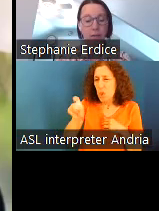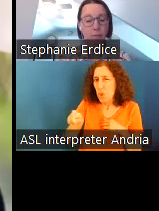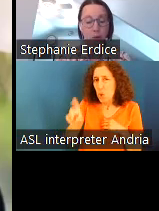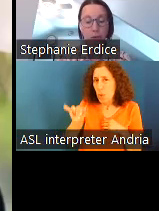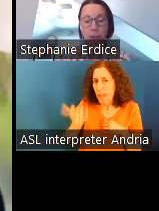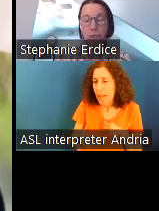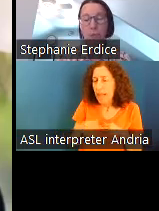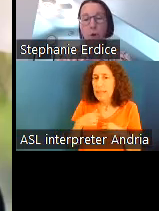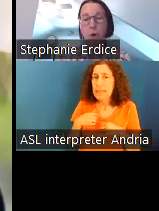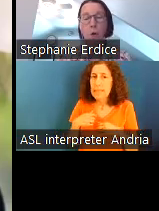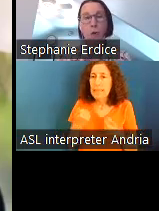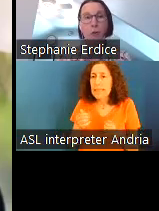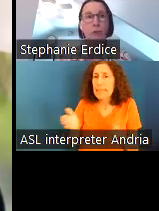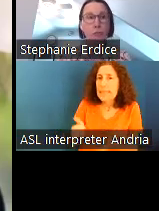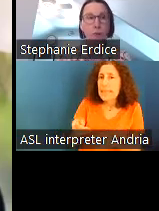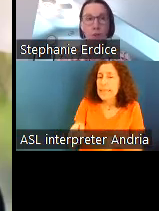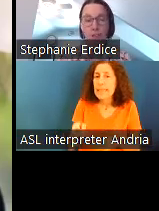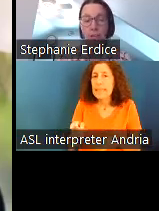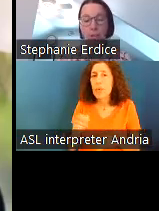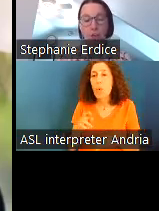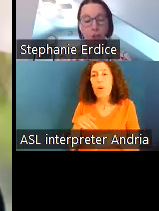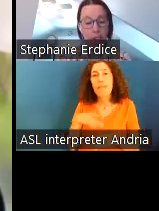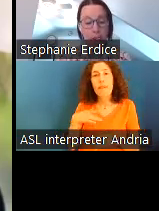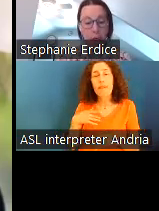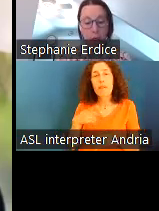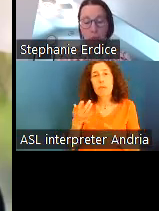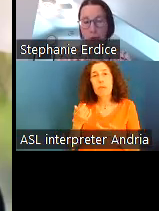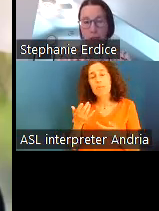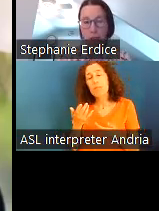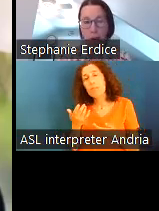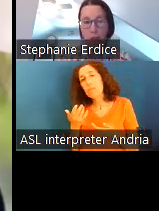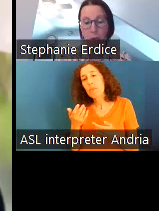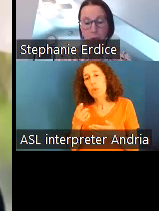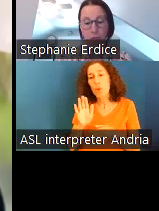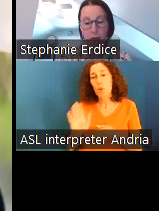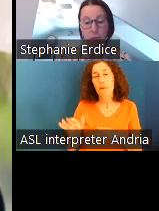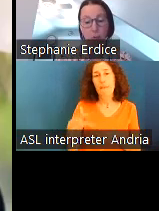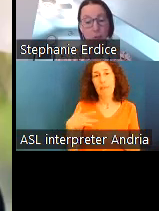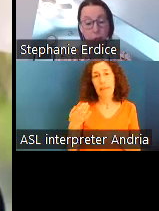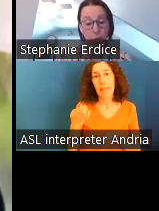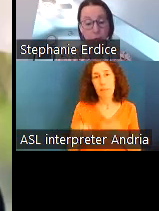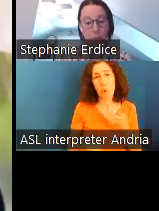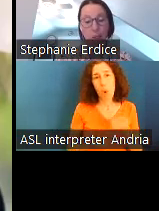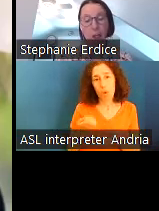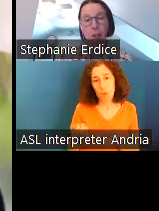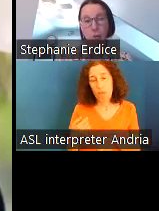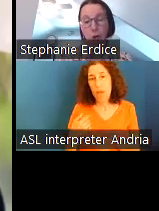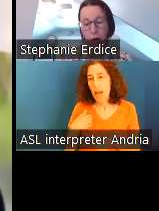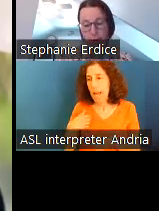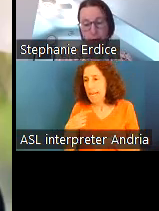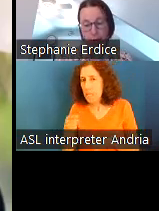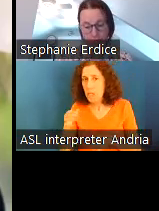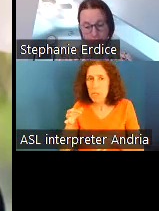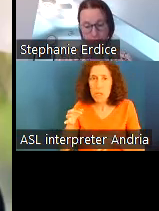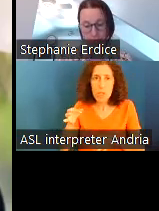certain kinds of emotions, or you're using words like should when you're talking about what a survivor should do, you